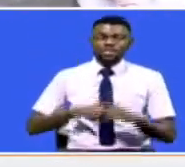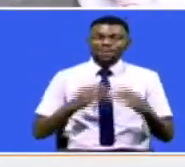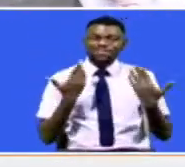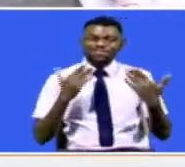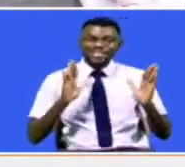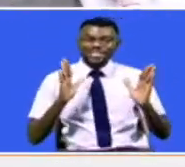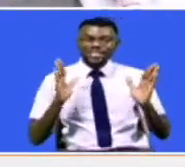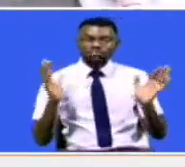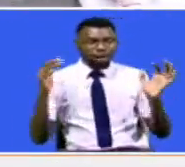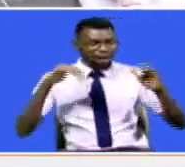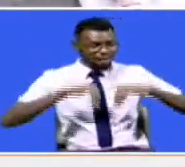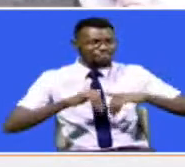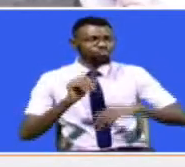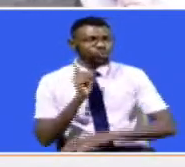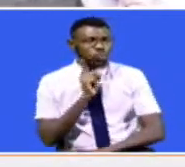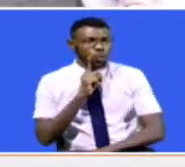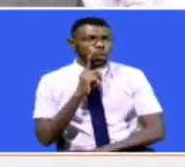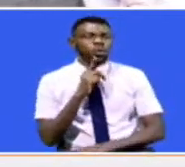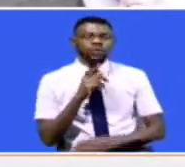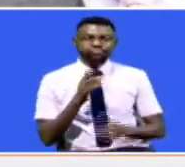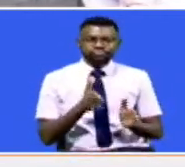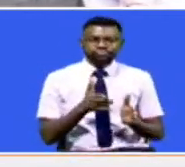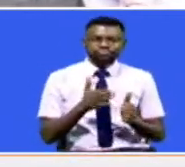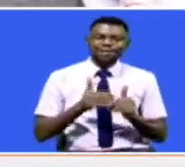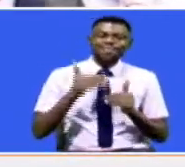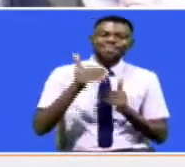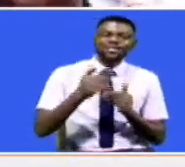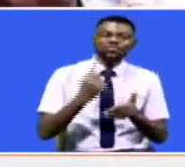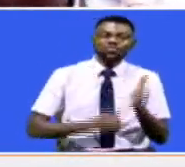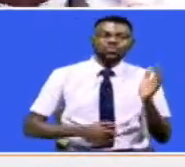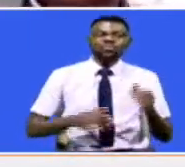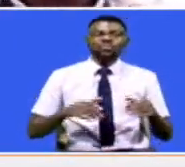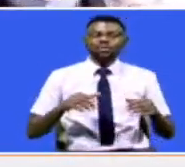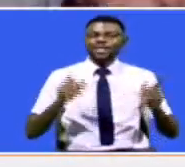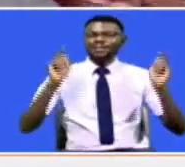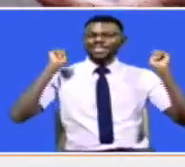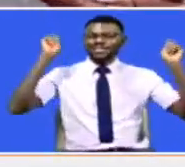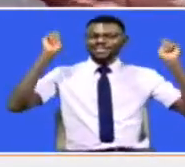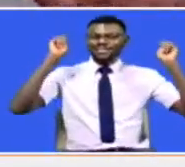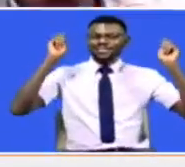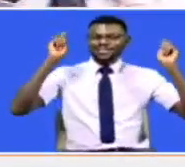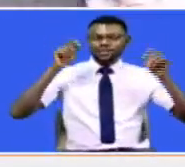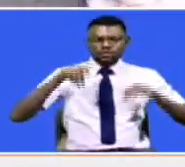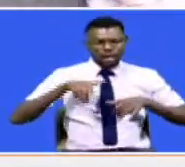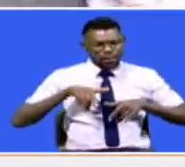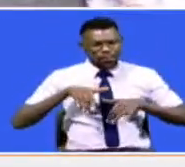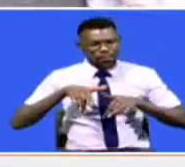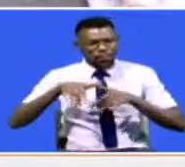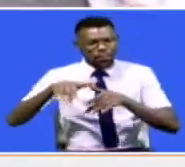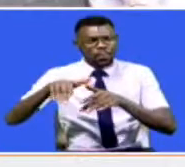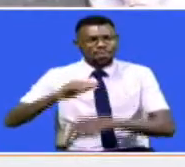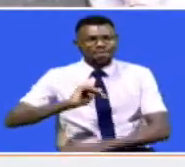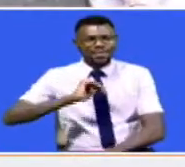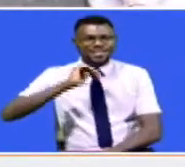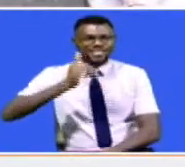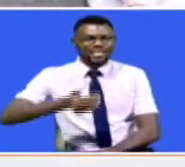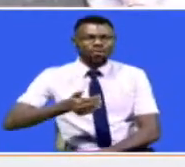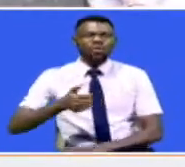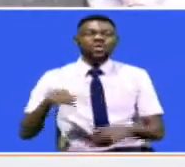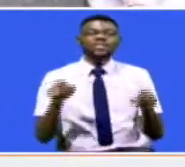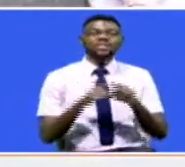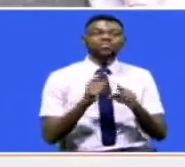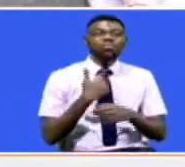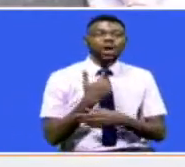rally ya kesho, tutakuwa na maandamano ya amani kuelekea sehemu ya town, ili kuanza kwa kuona watu